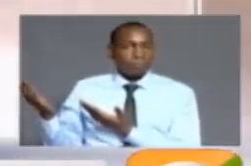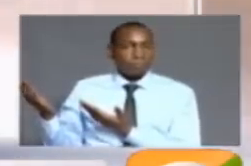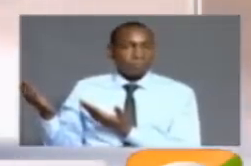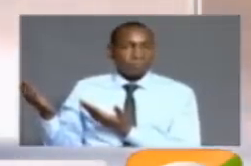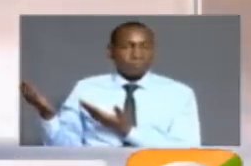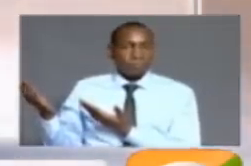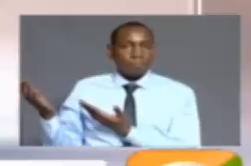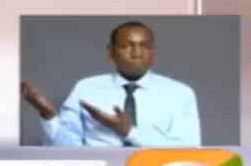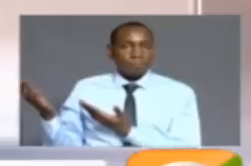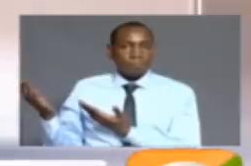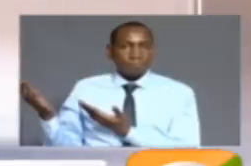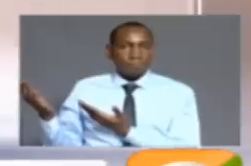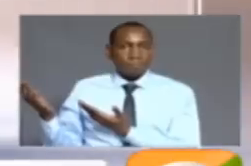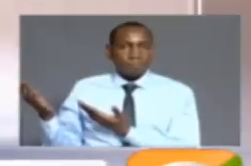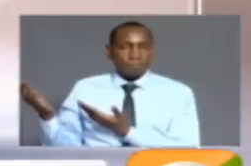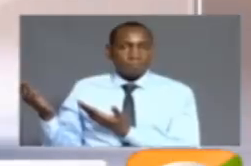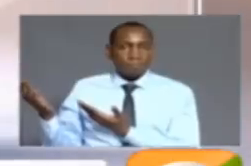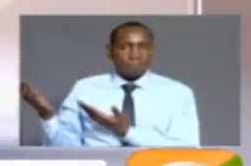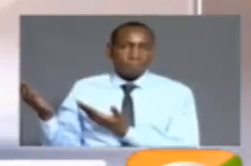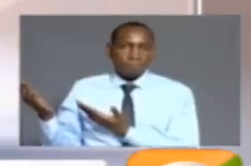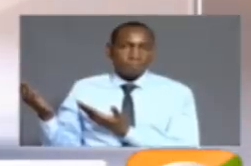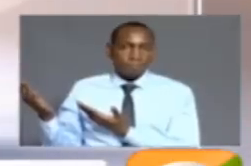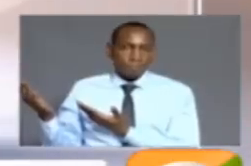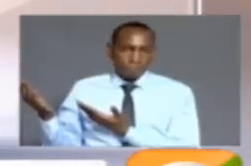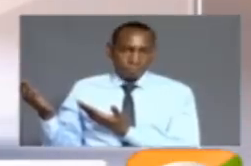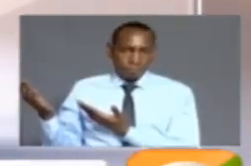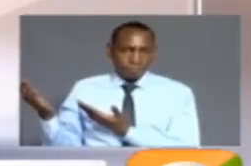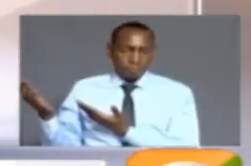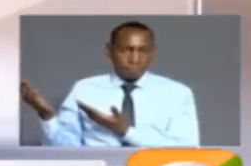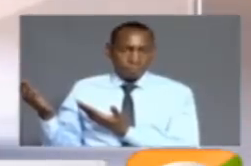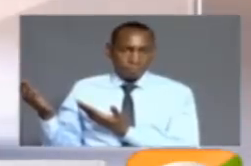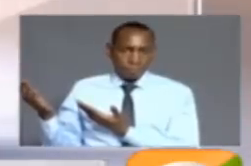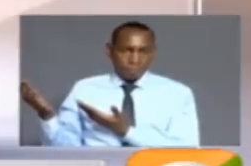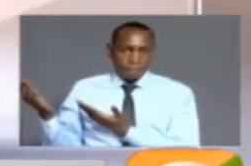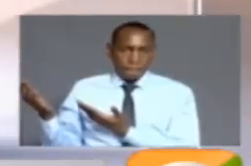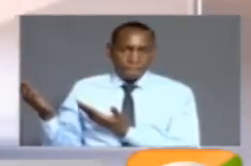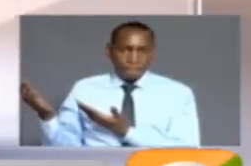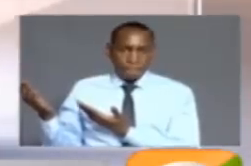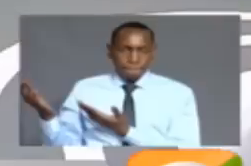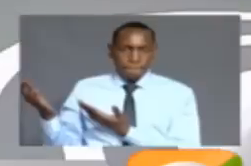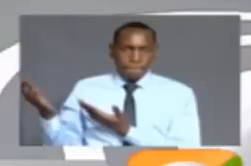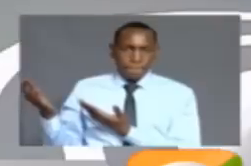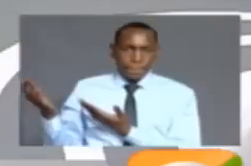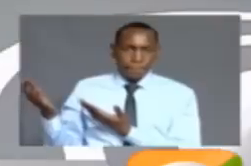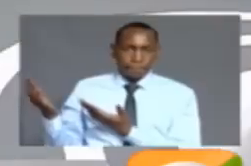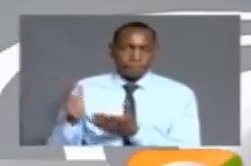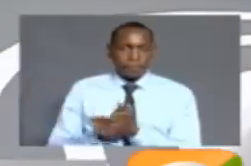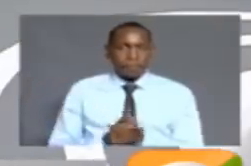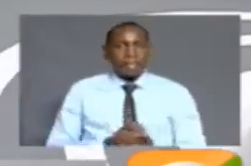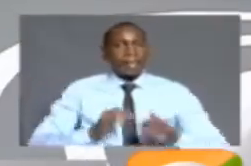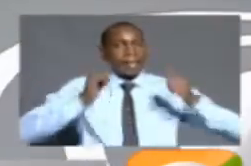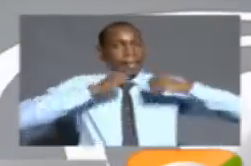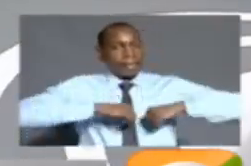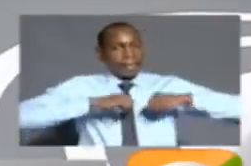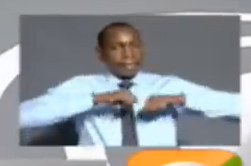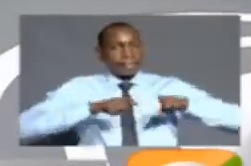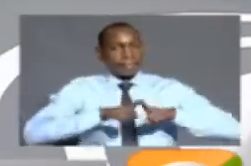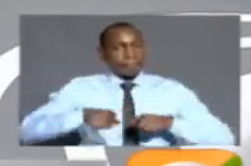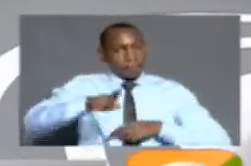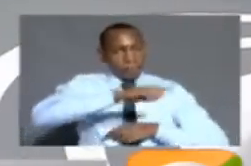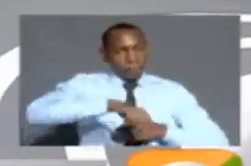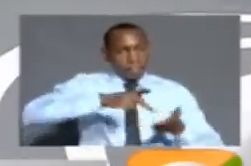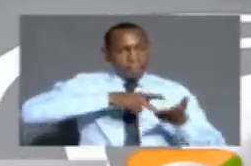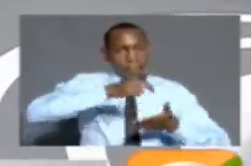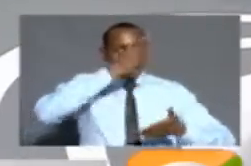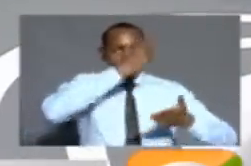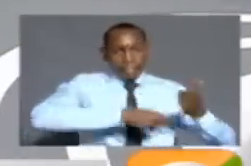mama mboga and mjengo guy who are the actual taxpayers. It's hard living in Kenya. Boss, I agree. We are taxpayers as well.